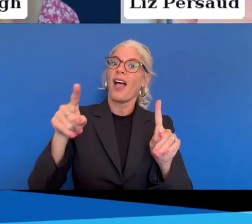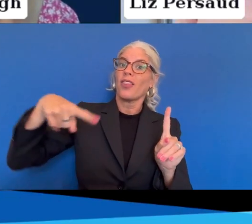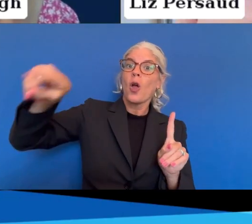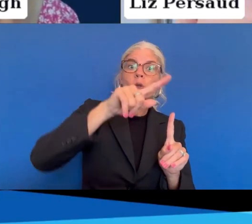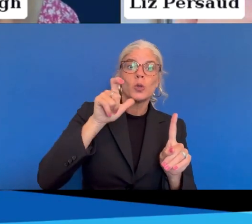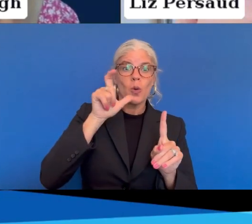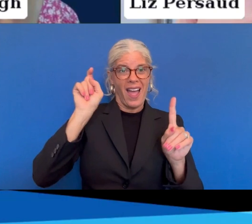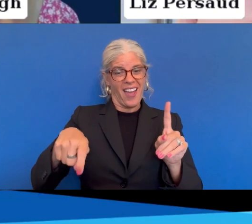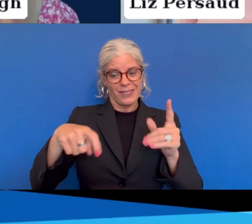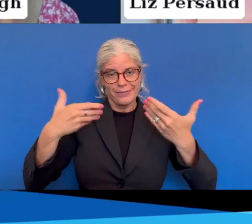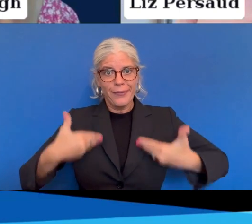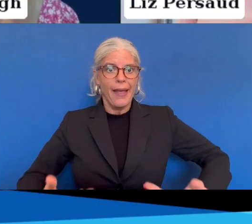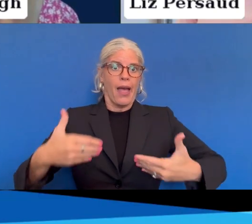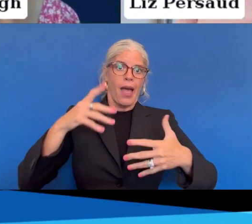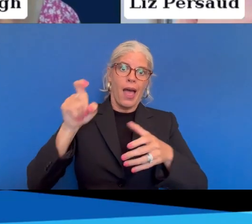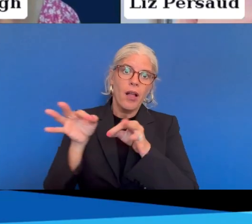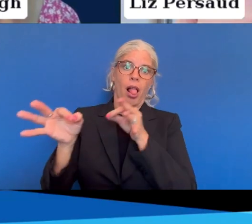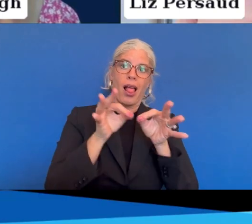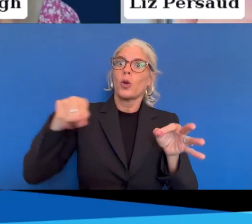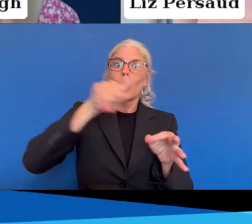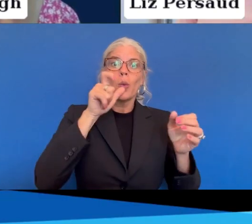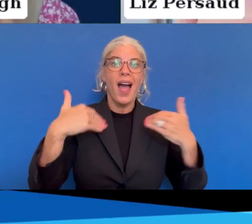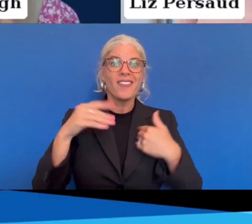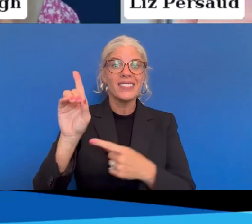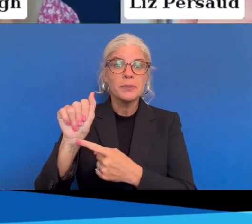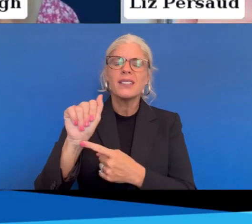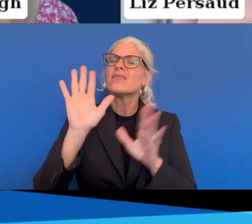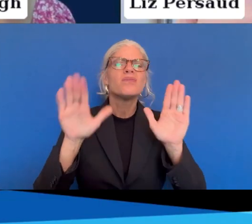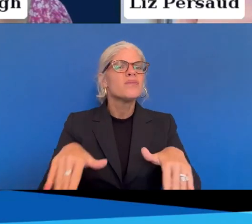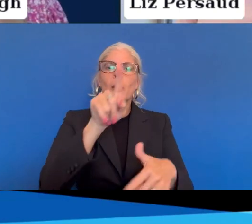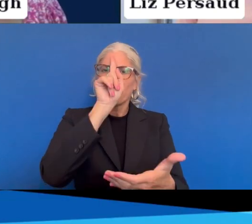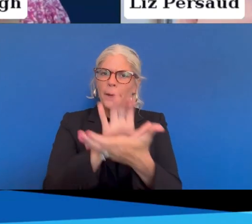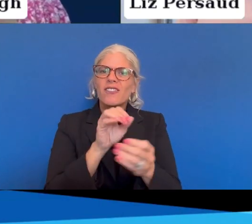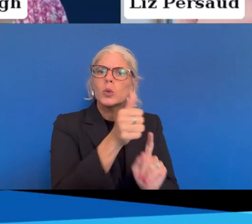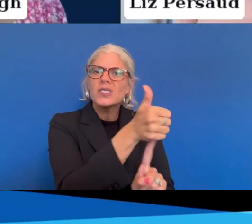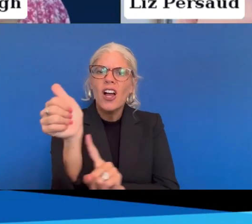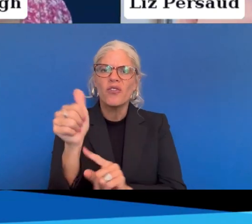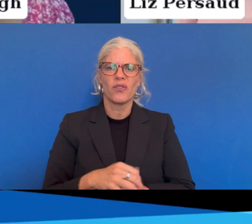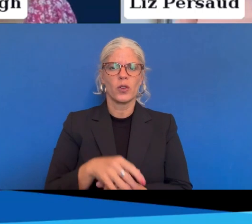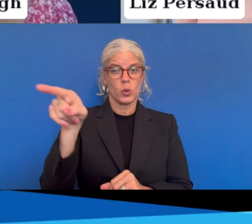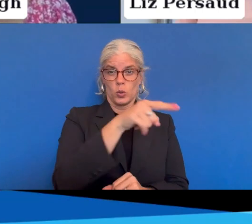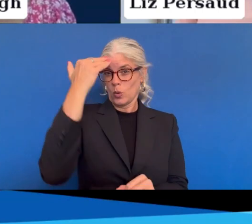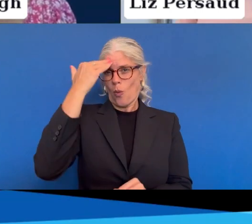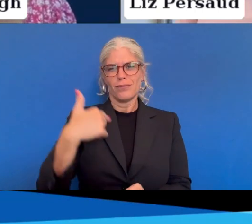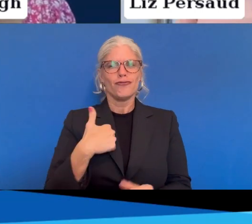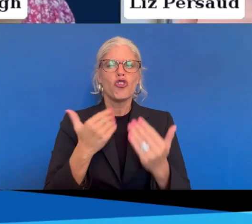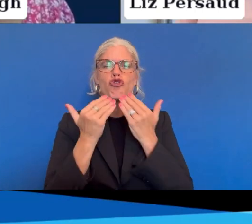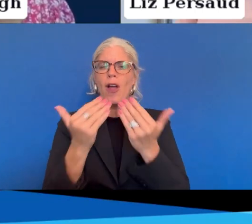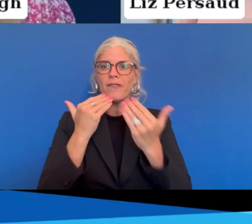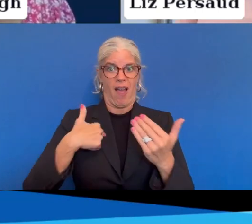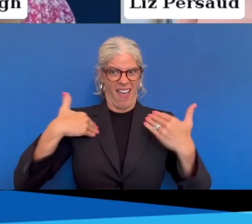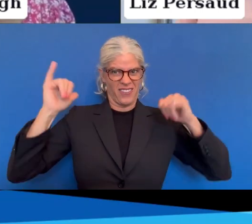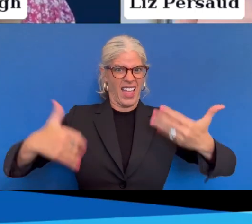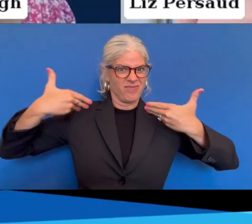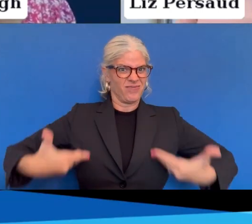that are dealing with it and that have disabilities, believe in yourself. I am grateful to have the body